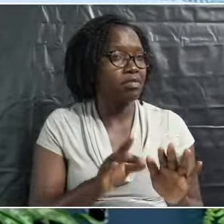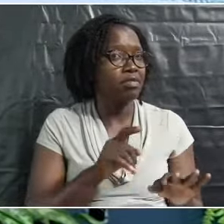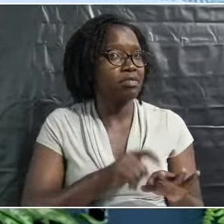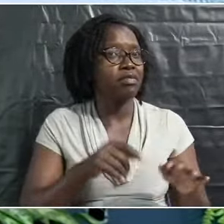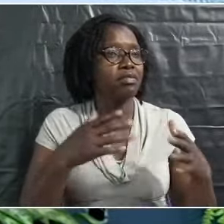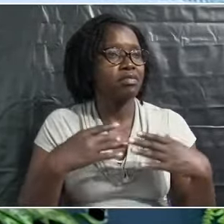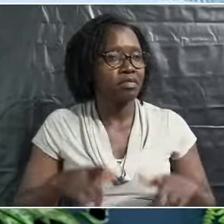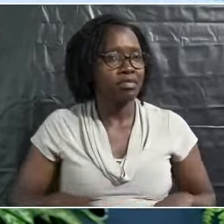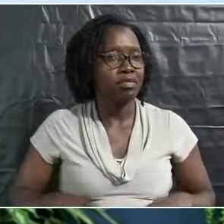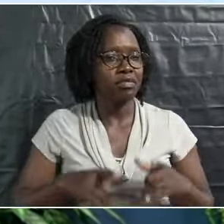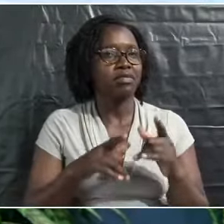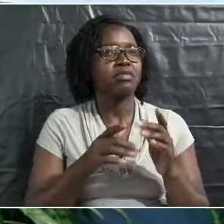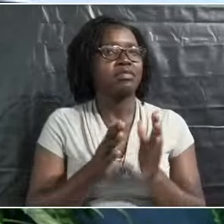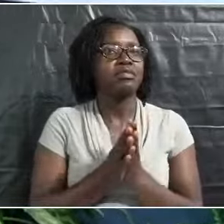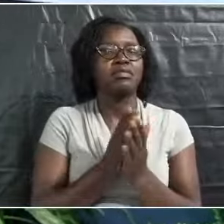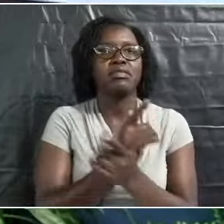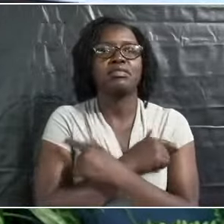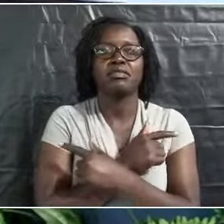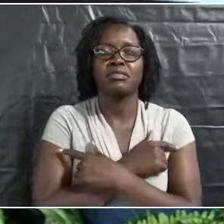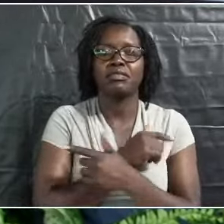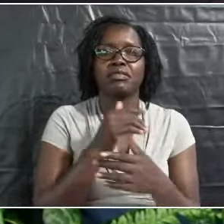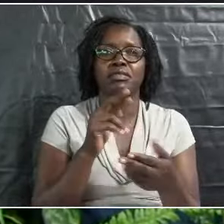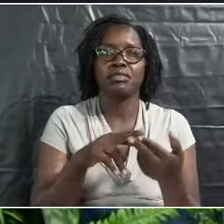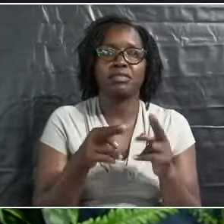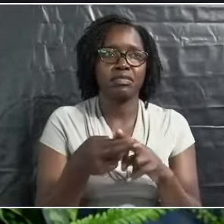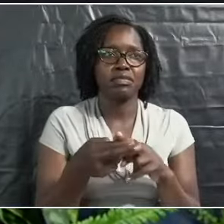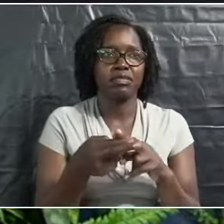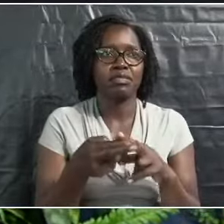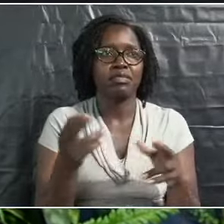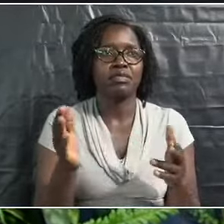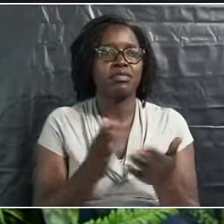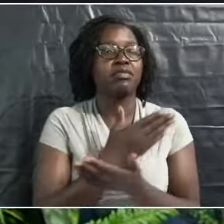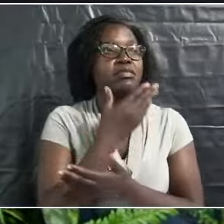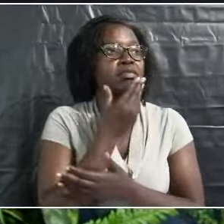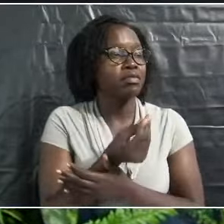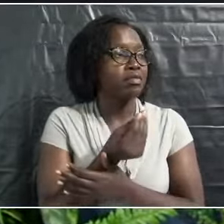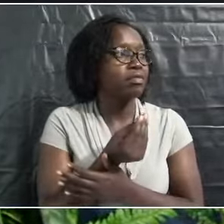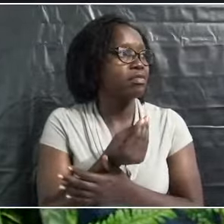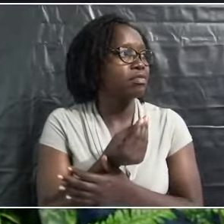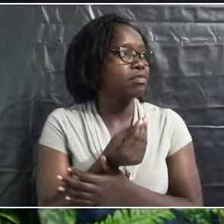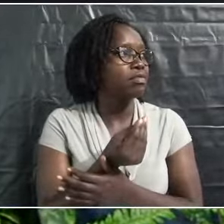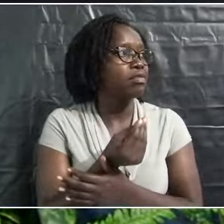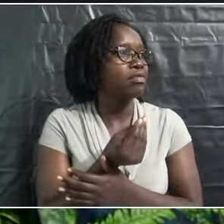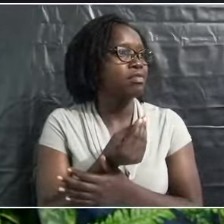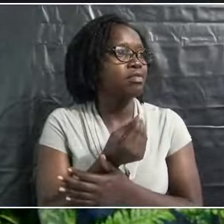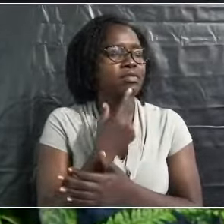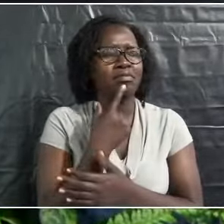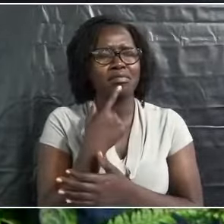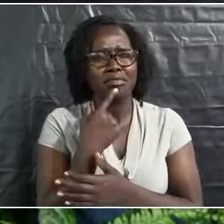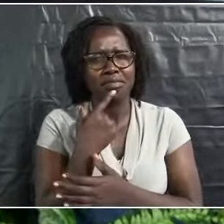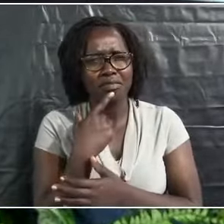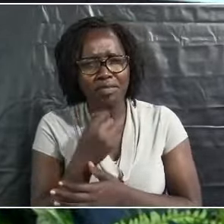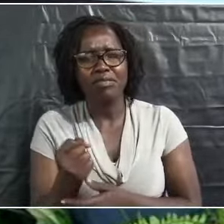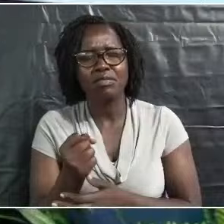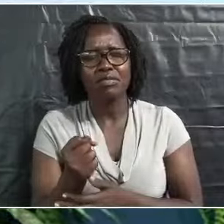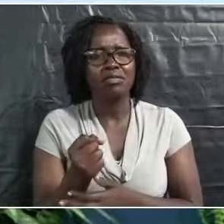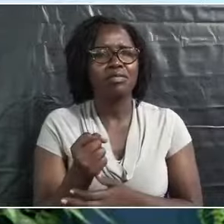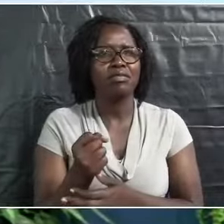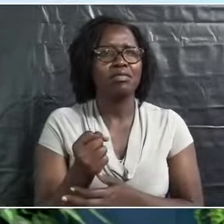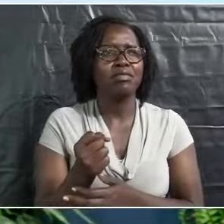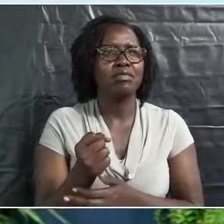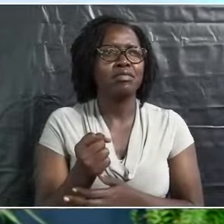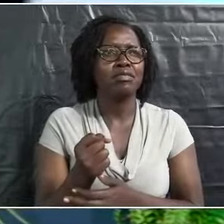people live in a marriage relationship. Some men are so hot, I don't